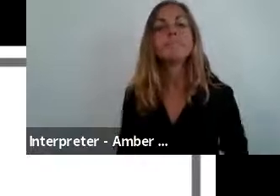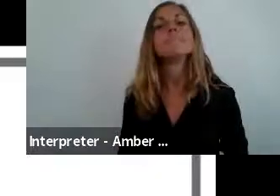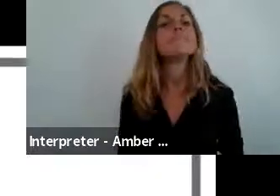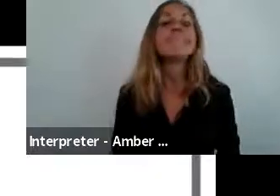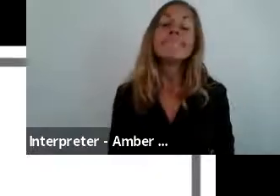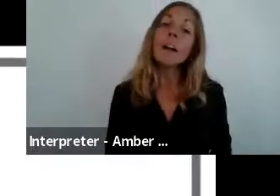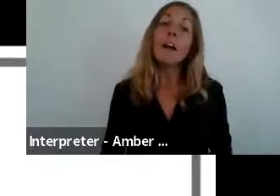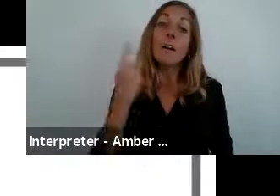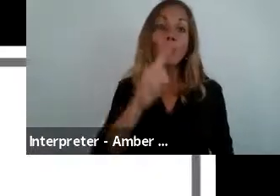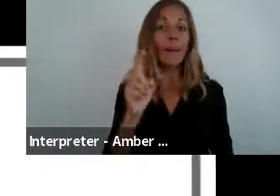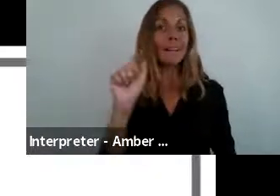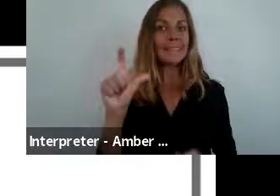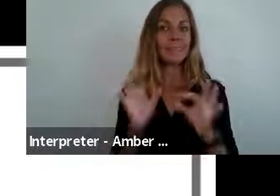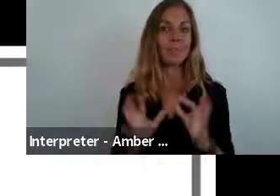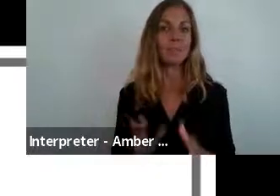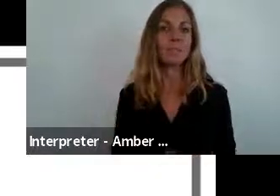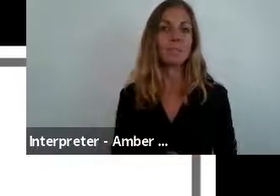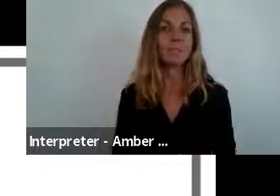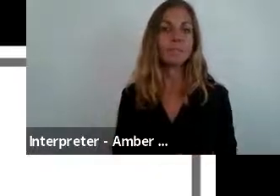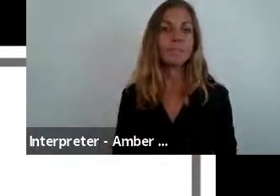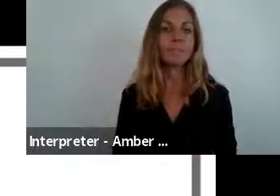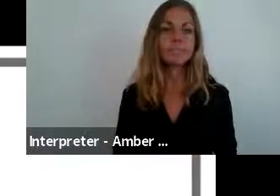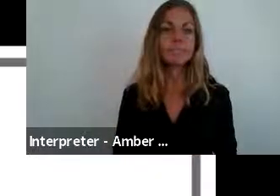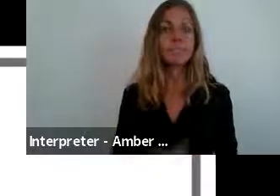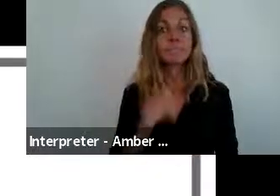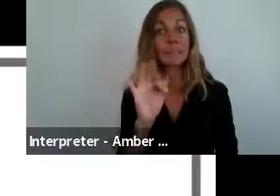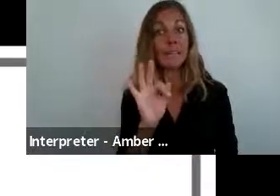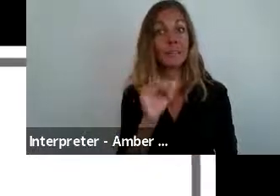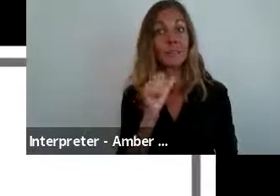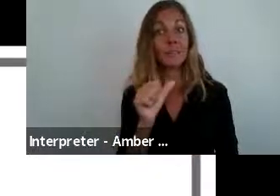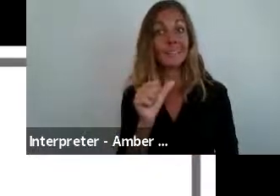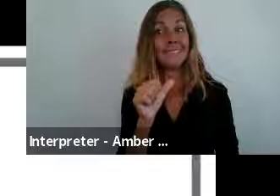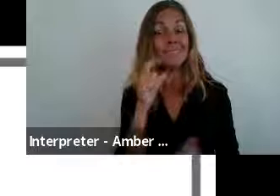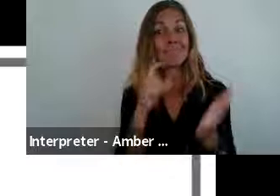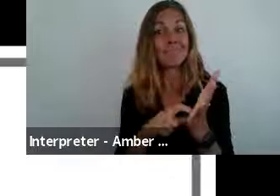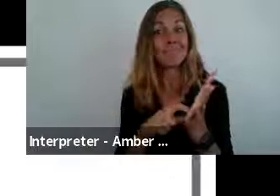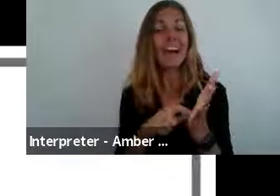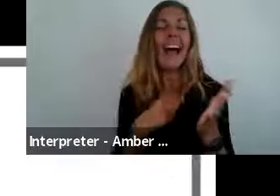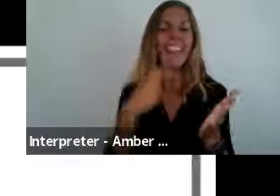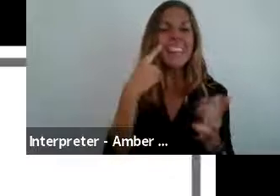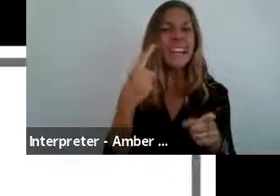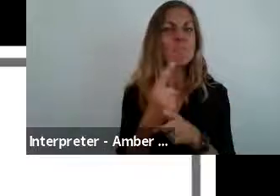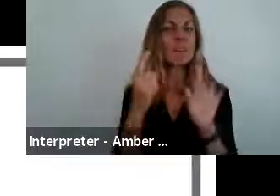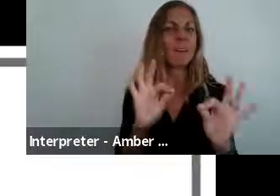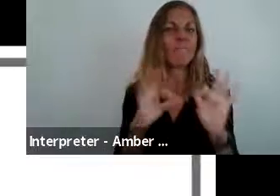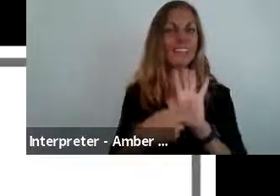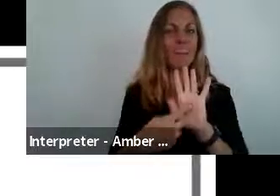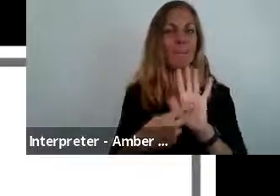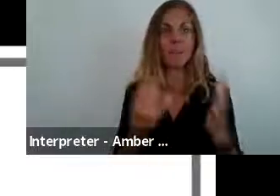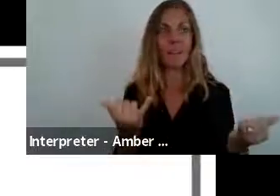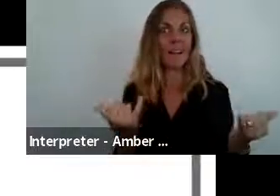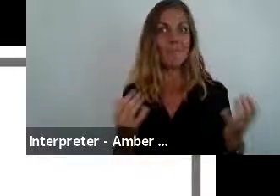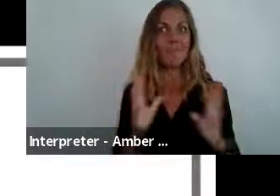In terms of ASL interpreters, in case you didn't know, and I think that a perfect example of this would be this meeting